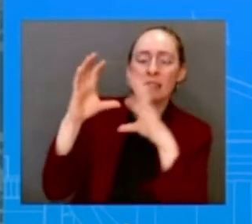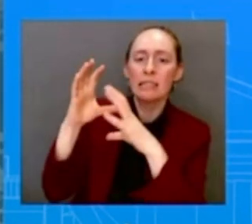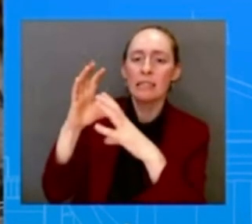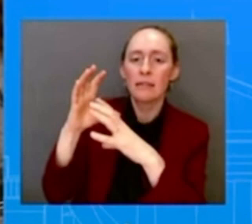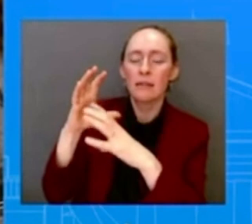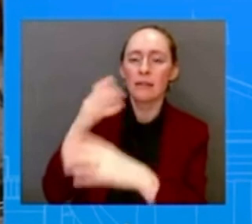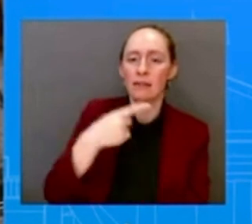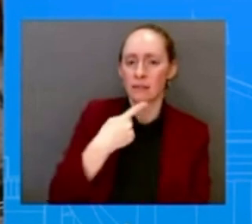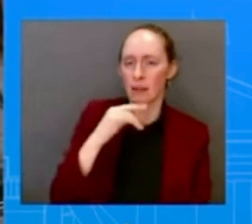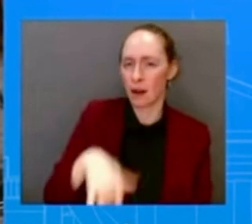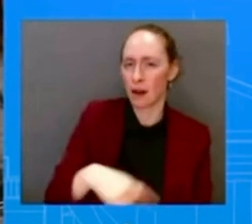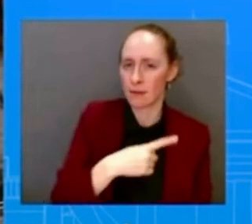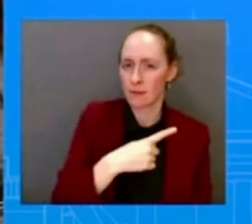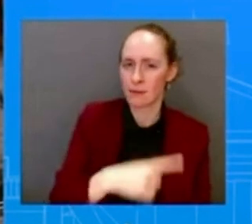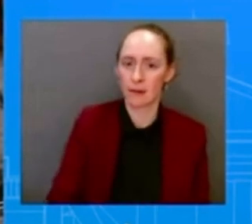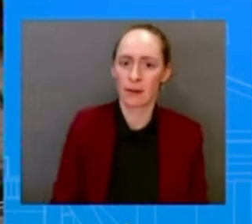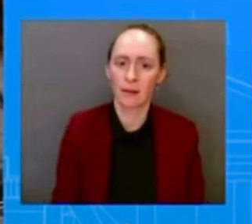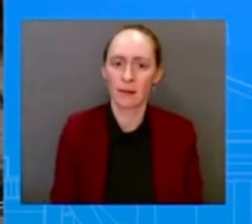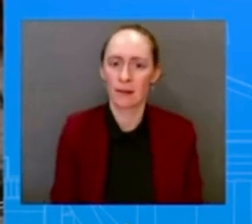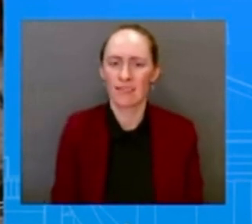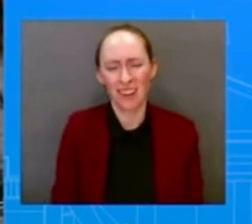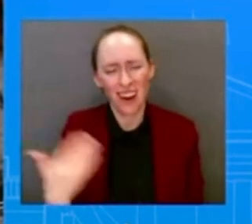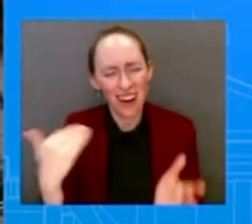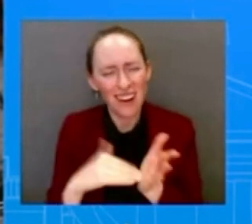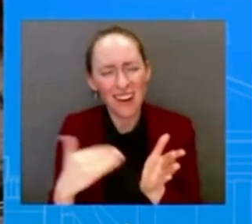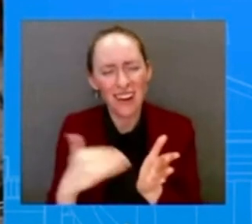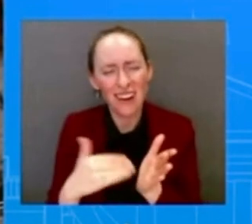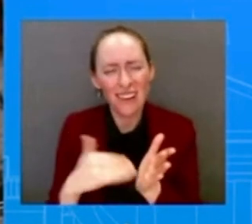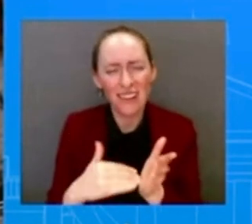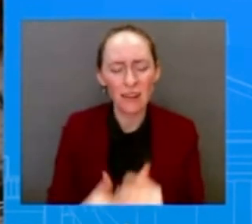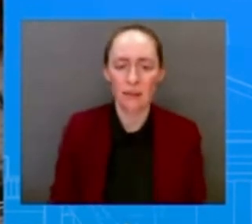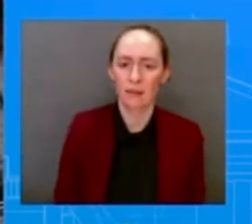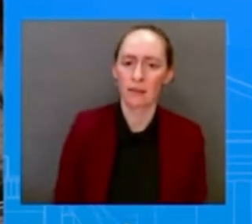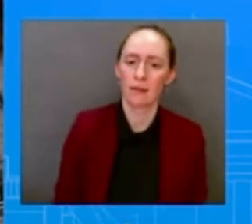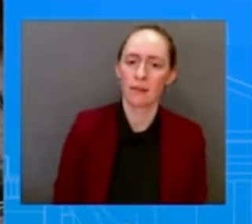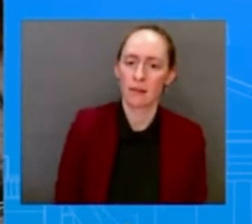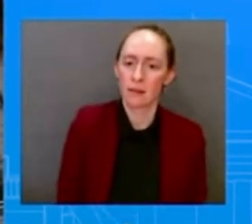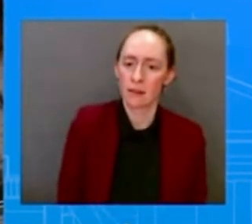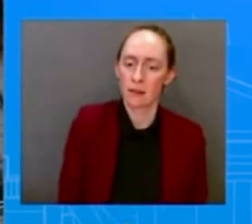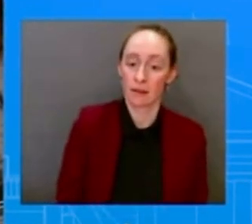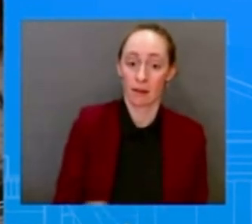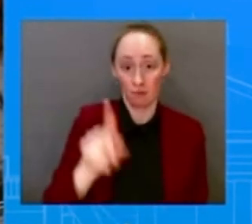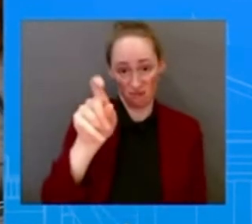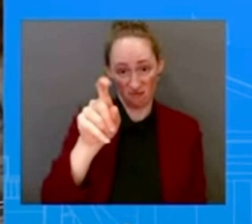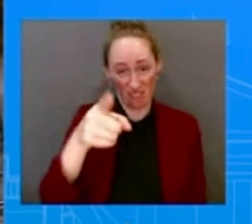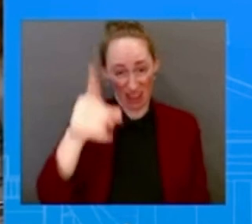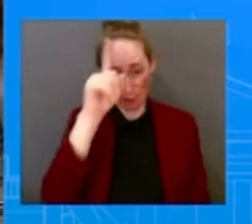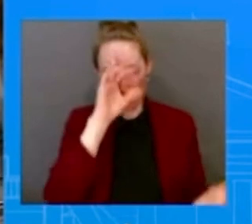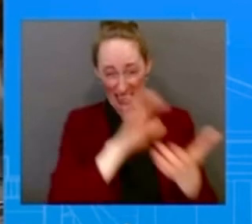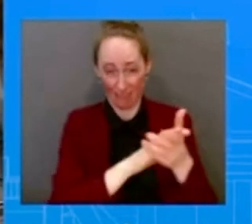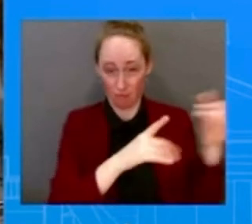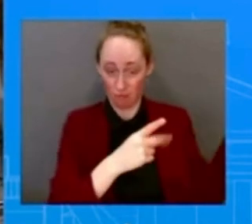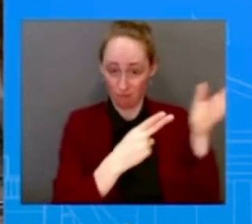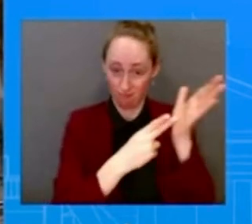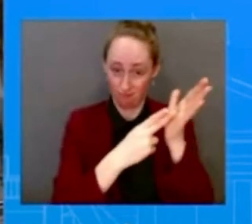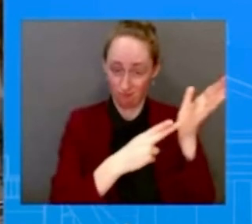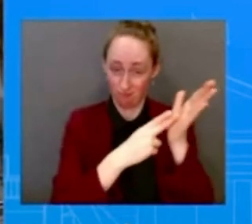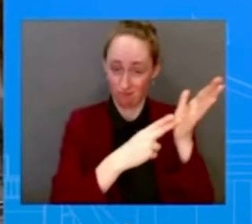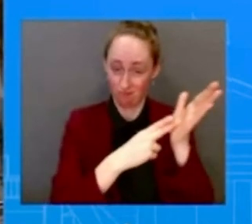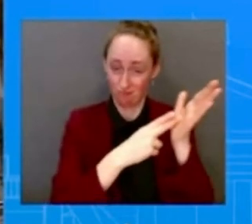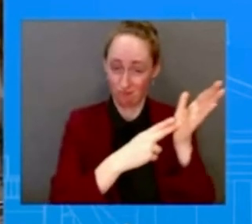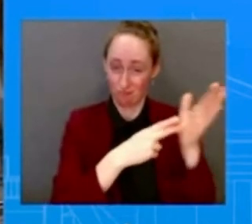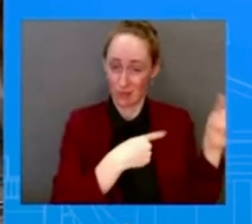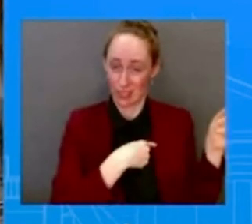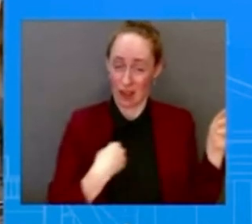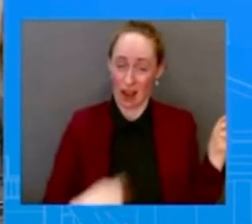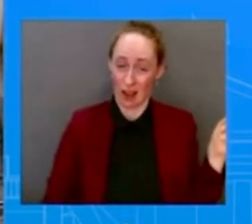Say that again. Or is it? Does the U.S. give any credence to the Chinese argument that this thing accidentally veered off course